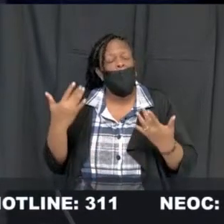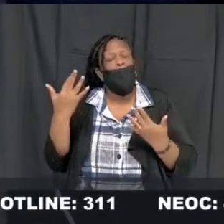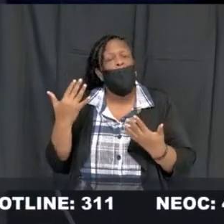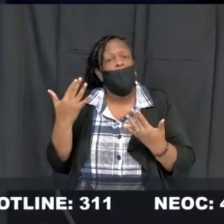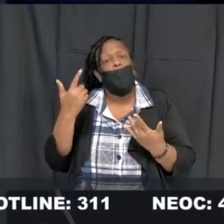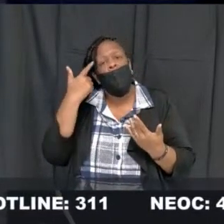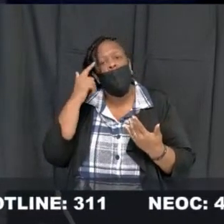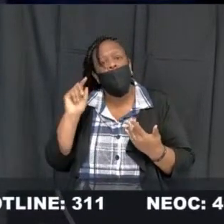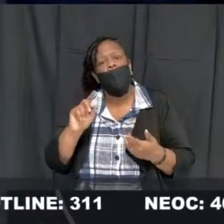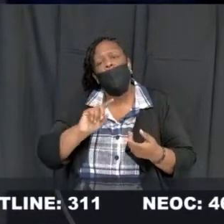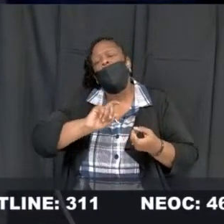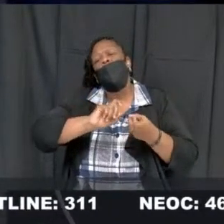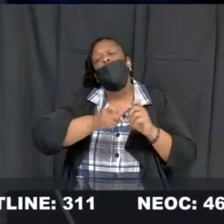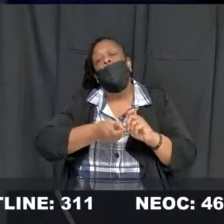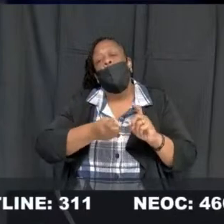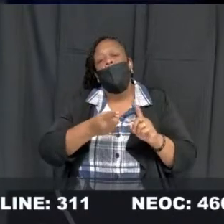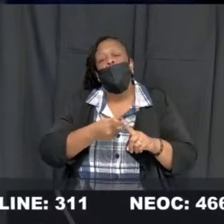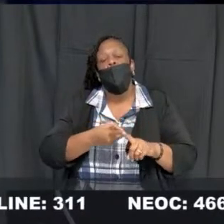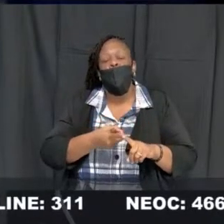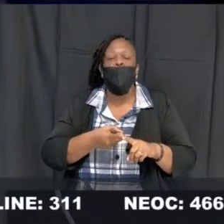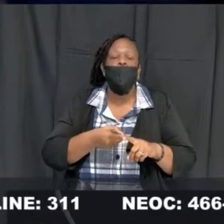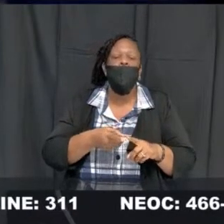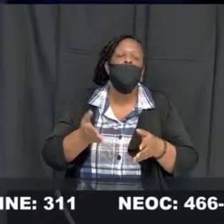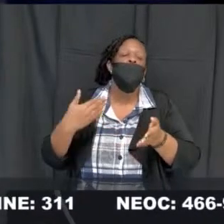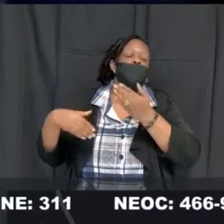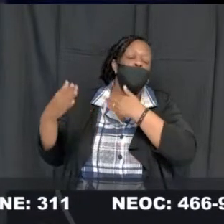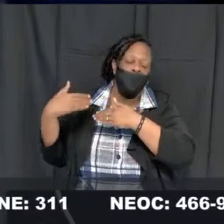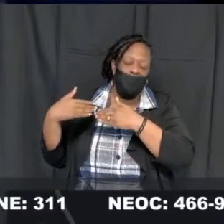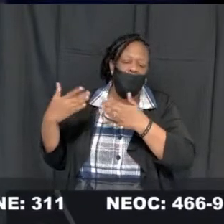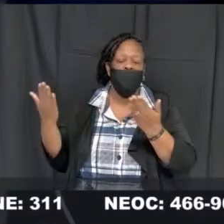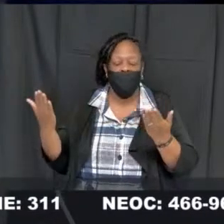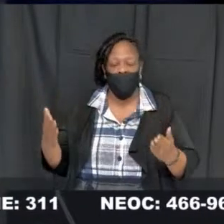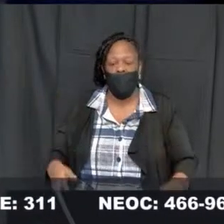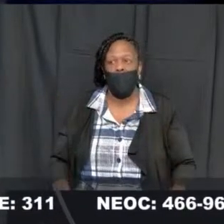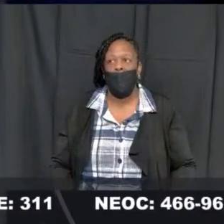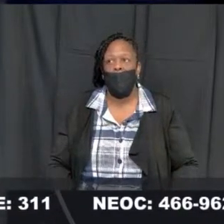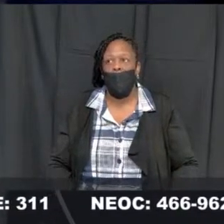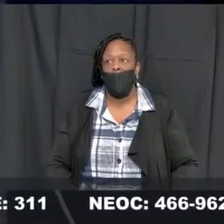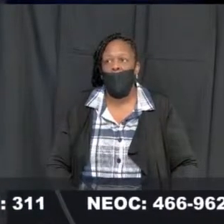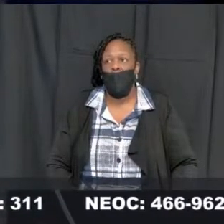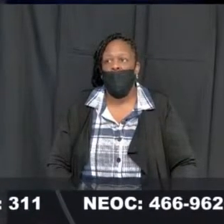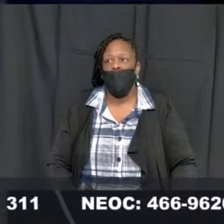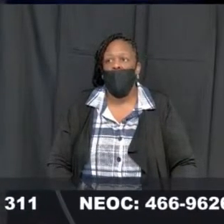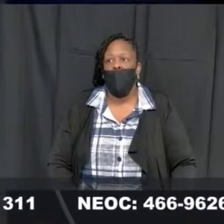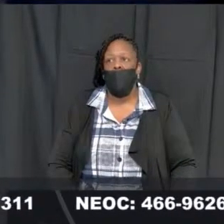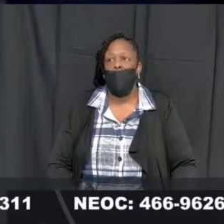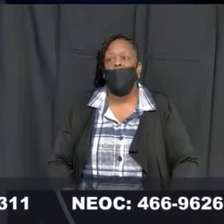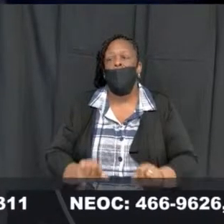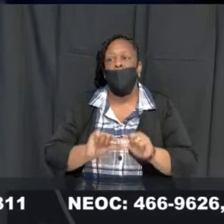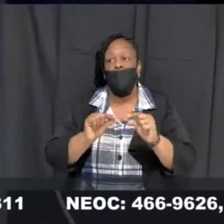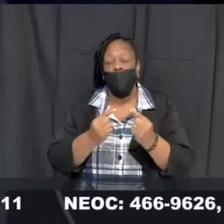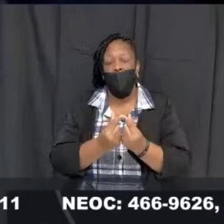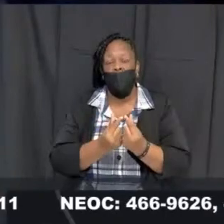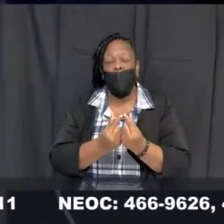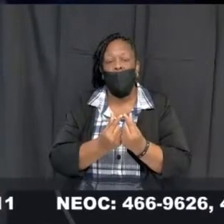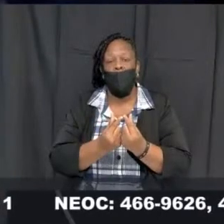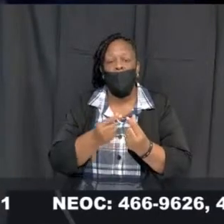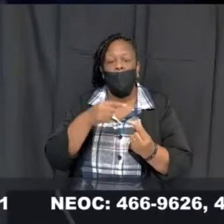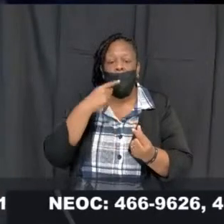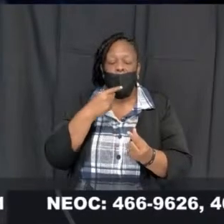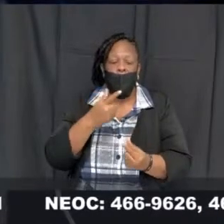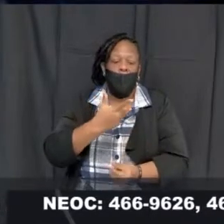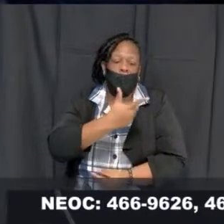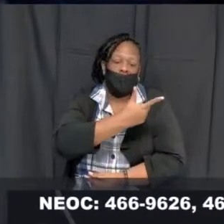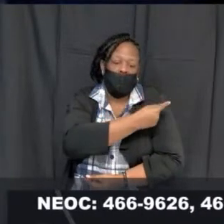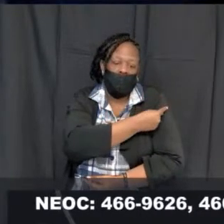normal, or as near normal as possible. The CDC has advised that COVID-19 vaccines